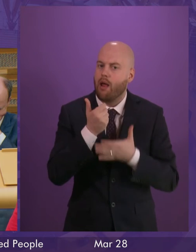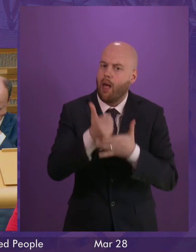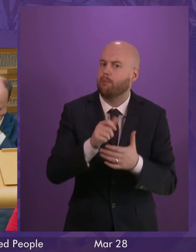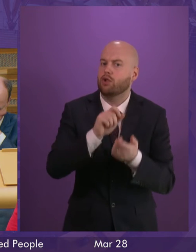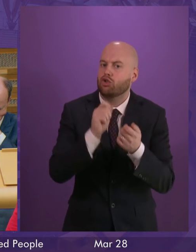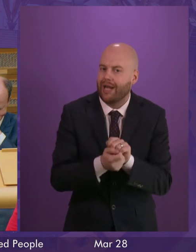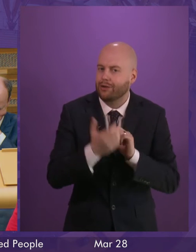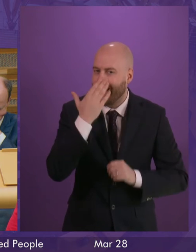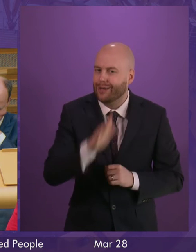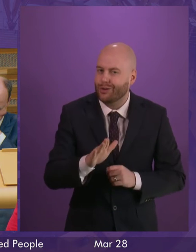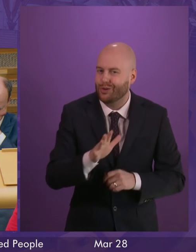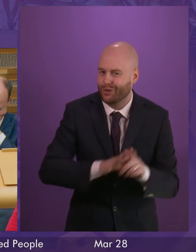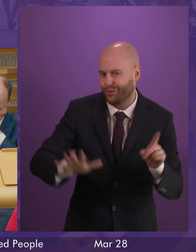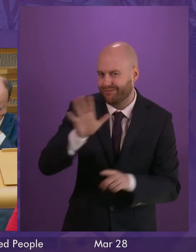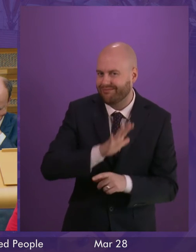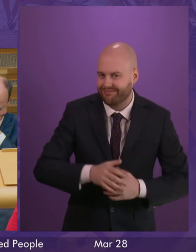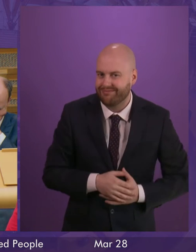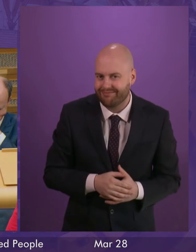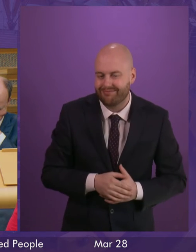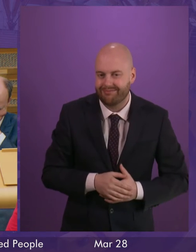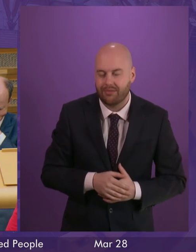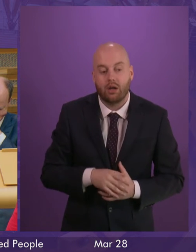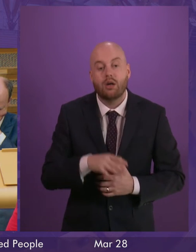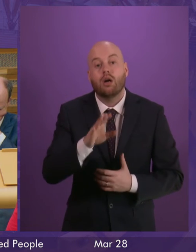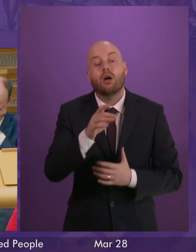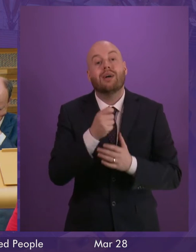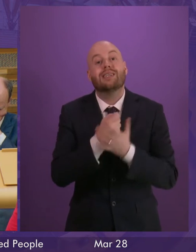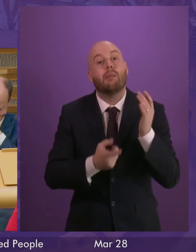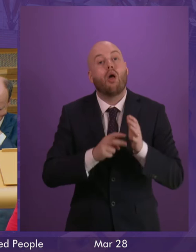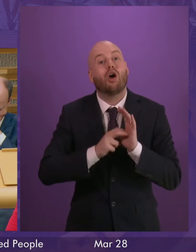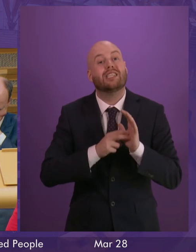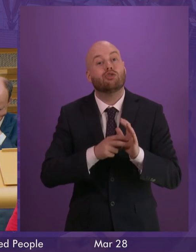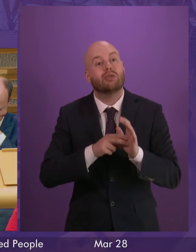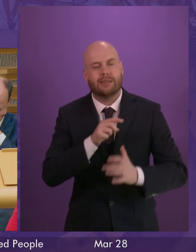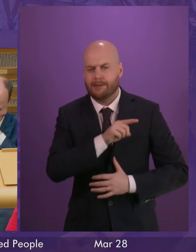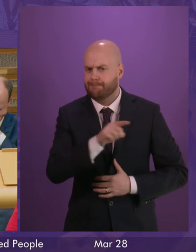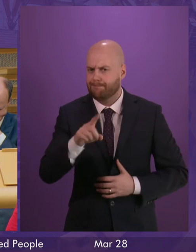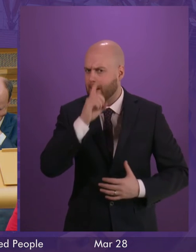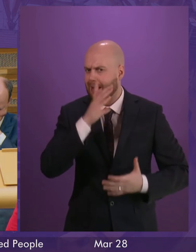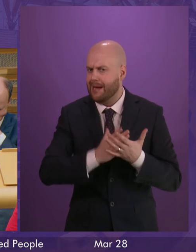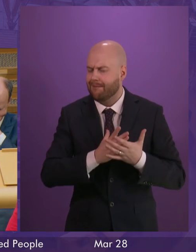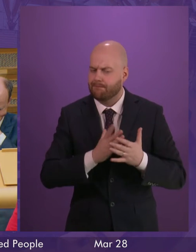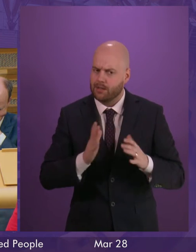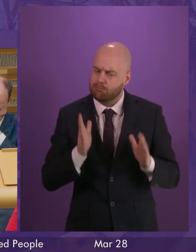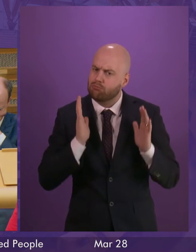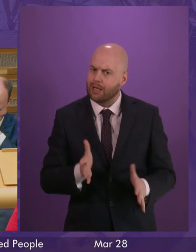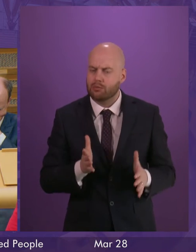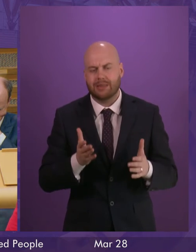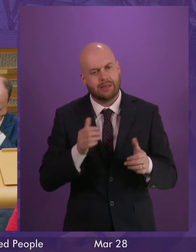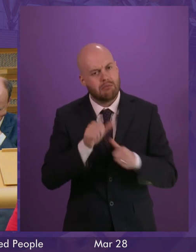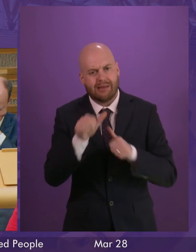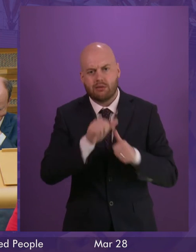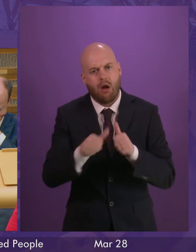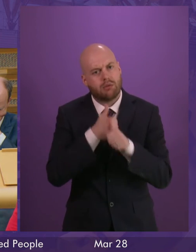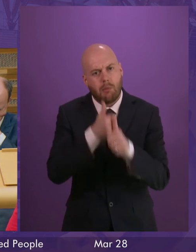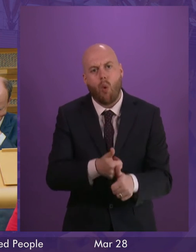society. Disabled organisations believe there needs to be a better support provided for both disabled people looking